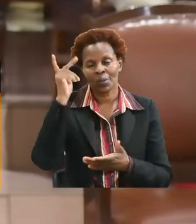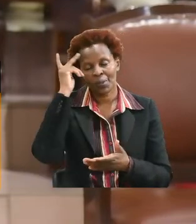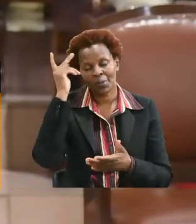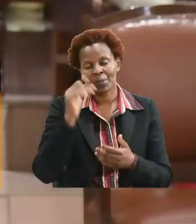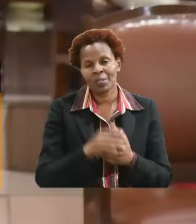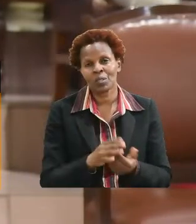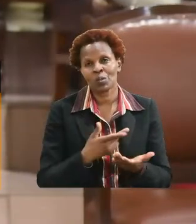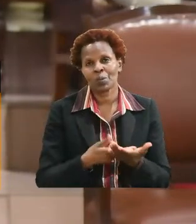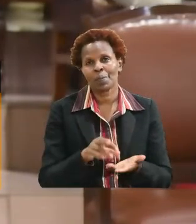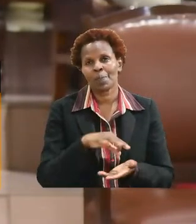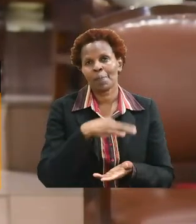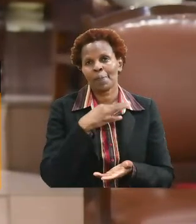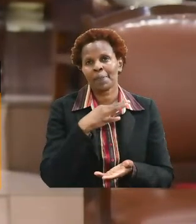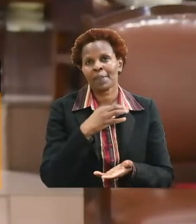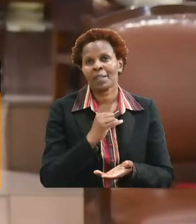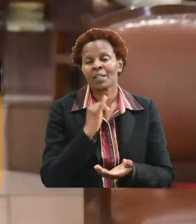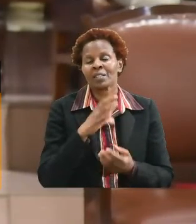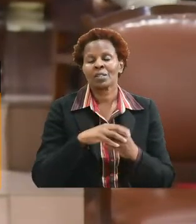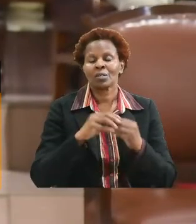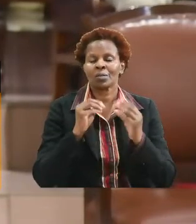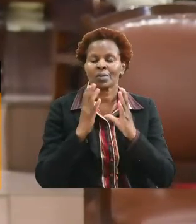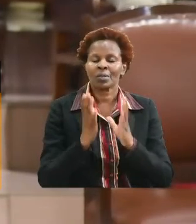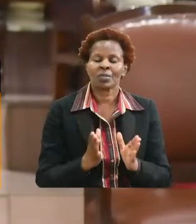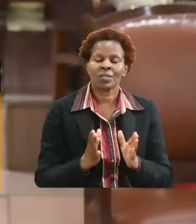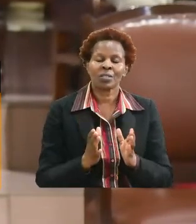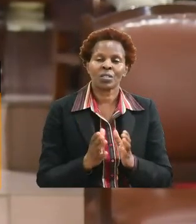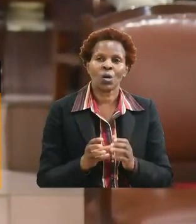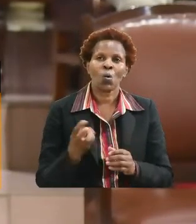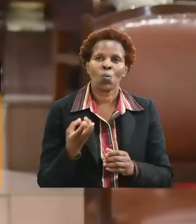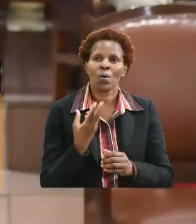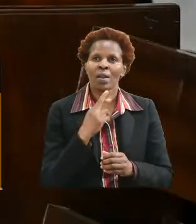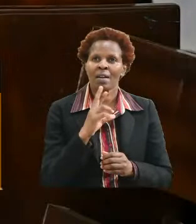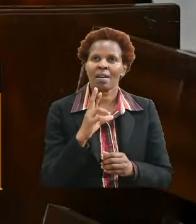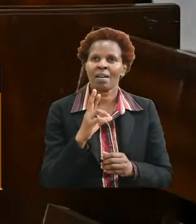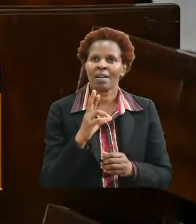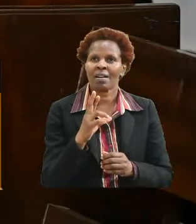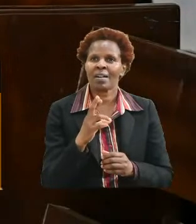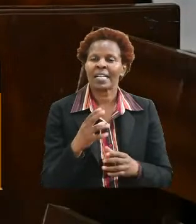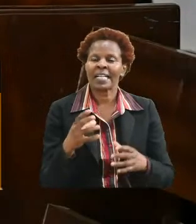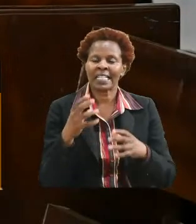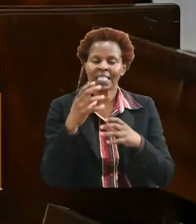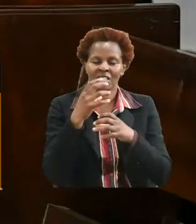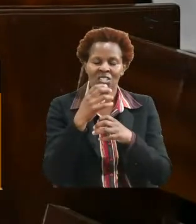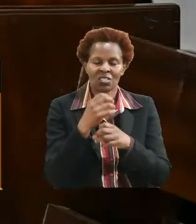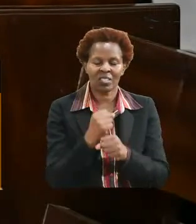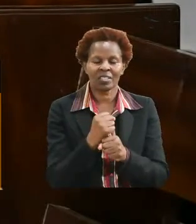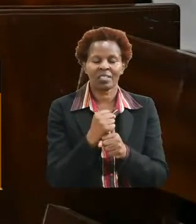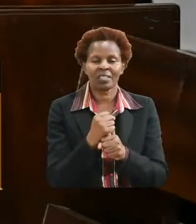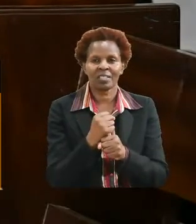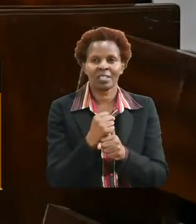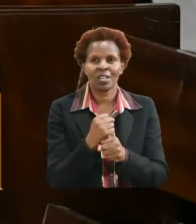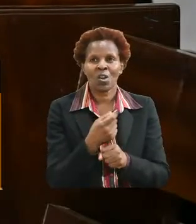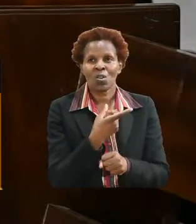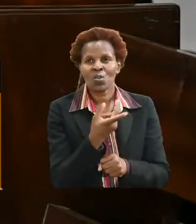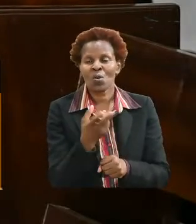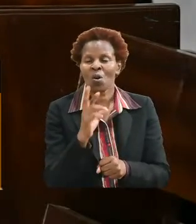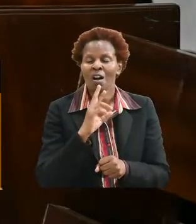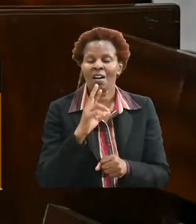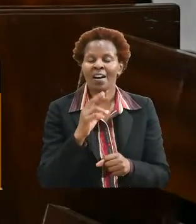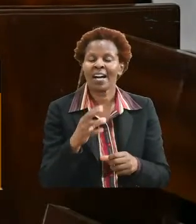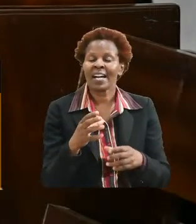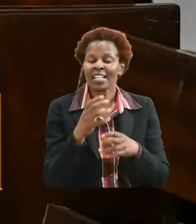the Holy Spirit is our Comforter, we are entrusted. Tell your neighbor, we are entrusted.